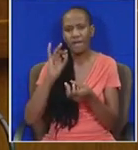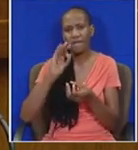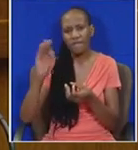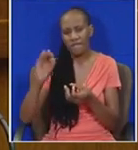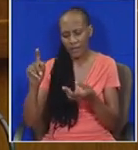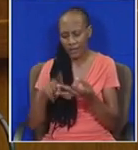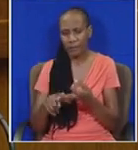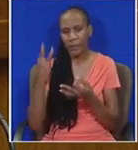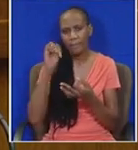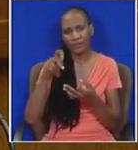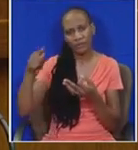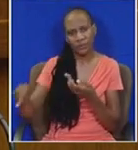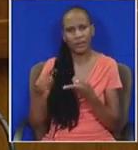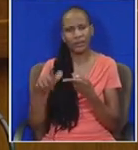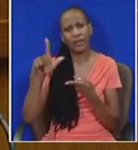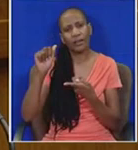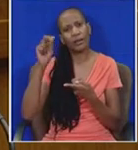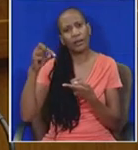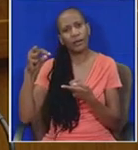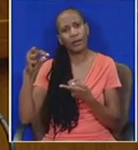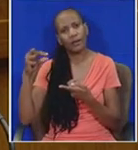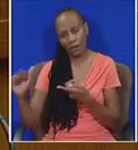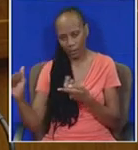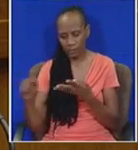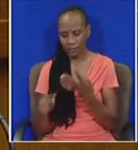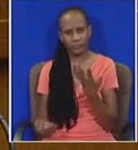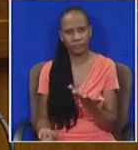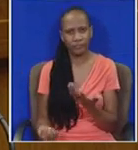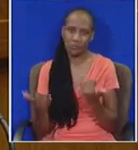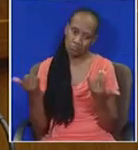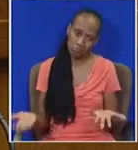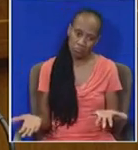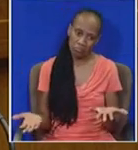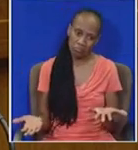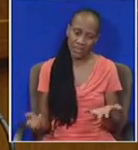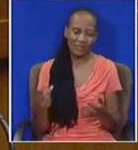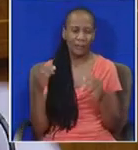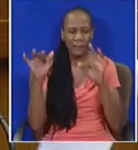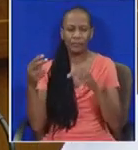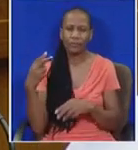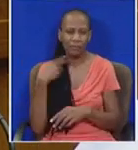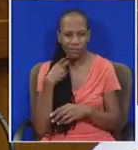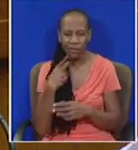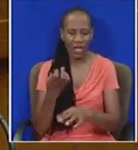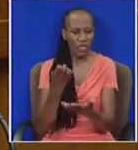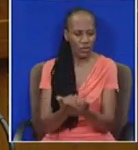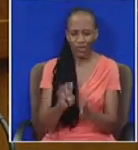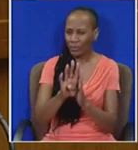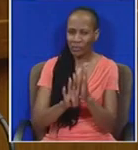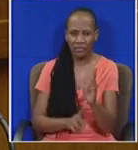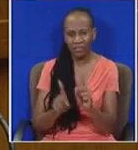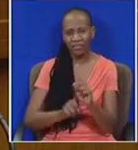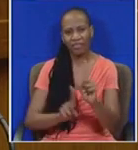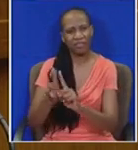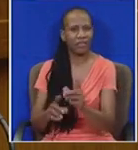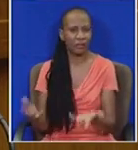Bishop Lavis, and Langa. This has obviously had a devastating impact on our people and economy.